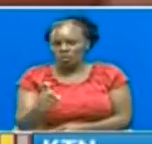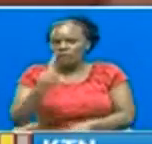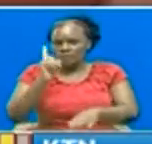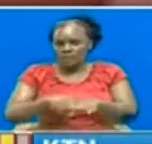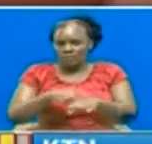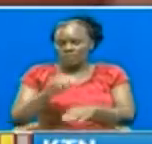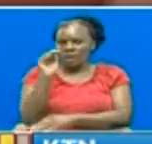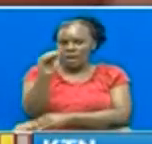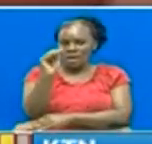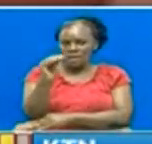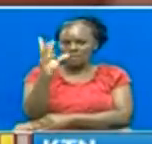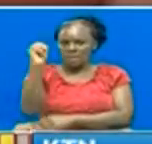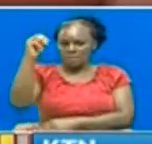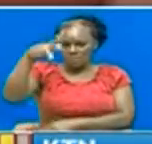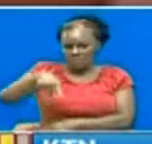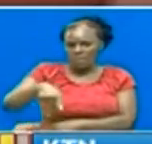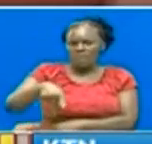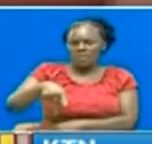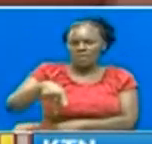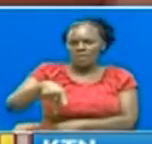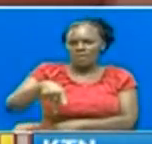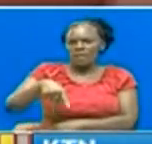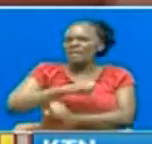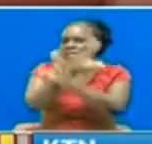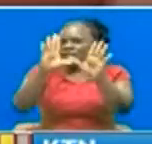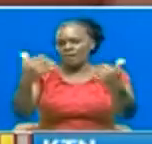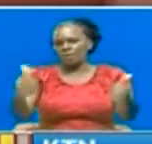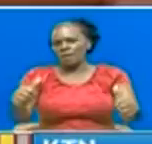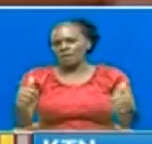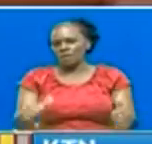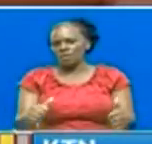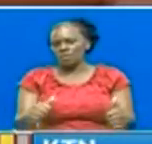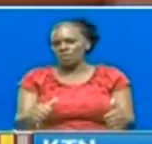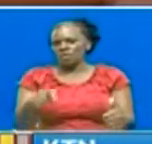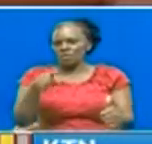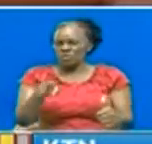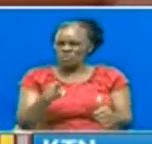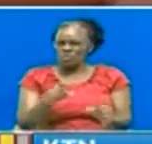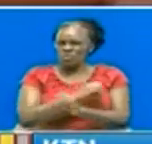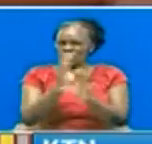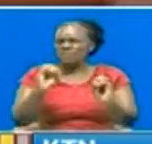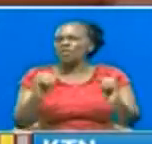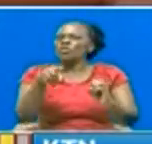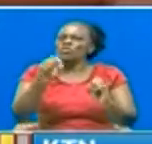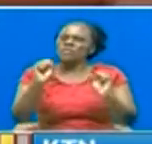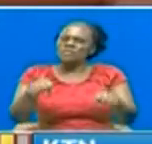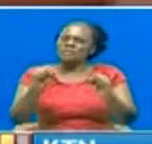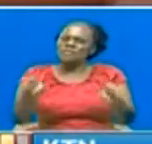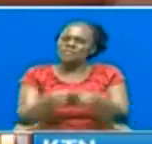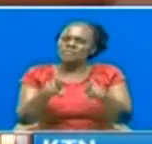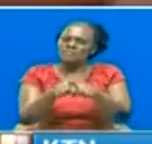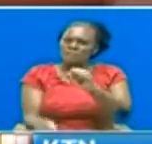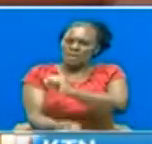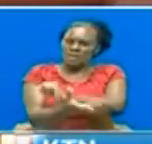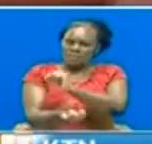asked by Mr. Majuguna, was not clear. So actually, since he's here, why can't he also tell us? Because even